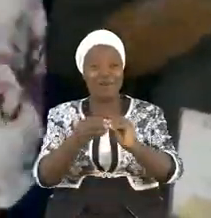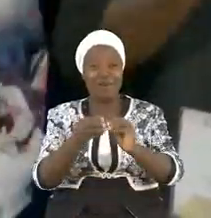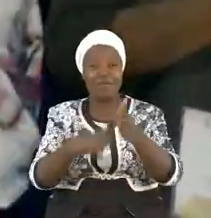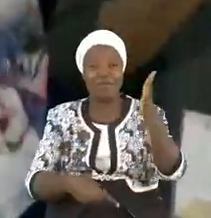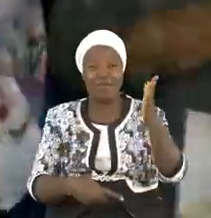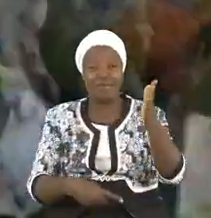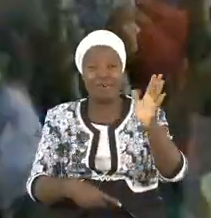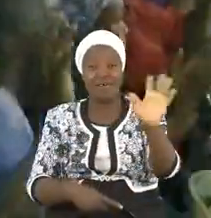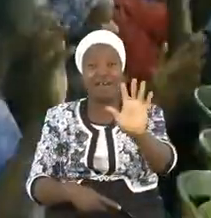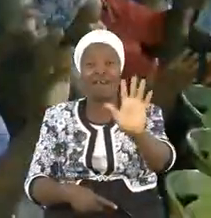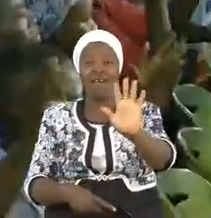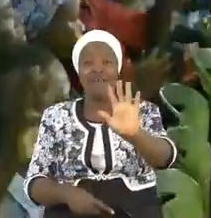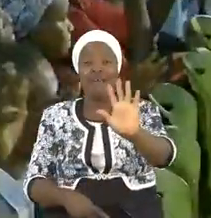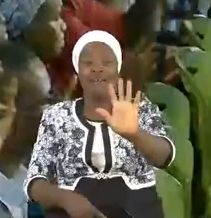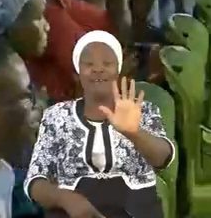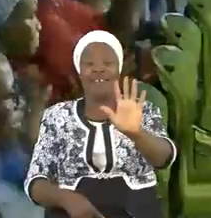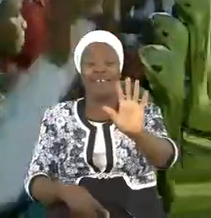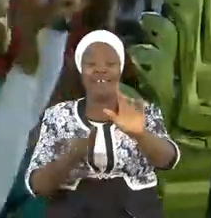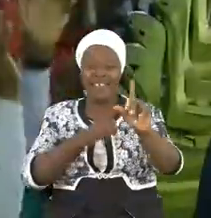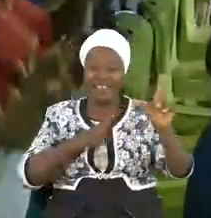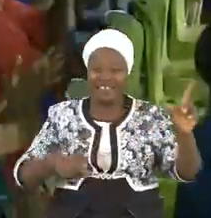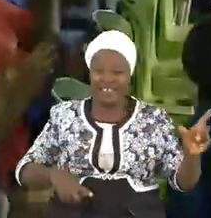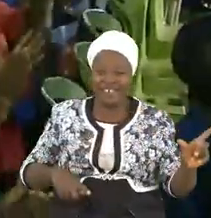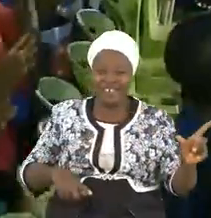And the Lord will do